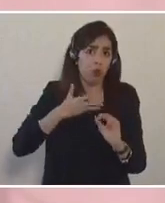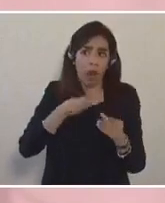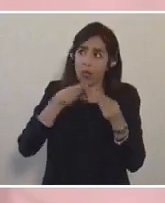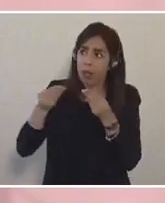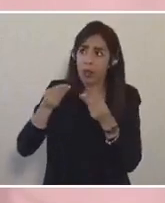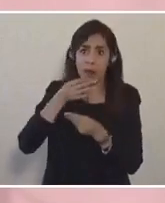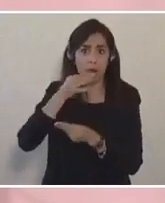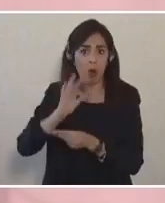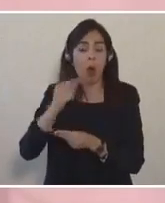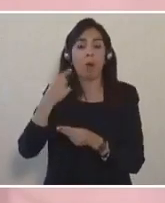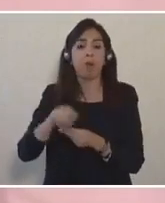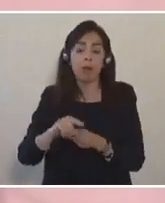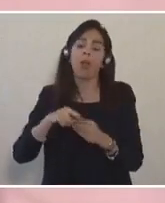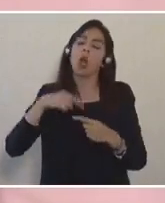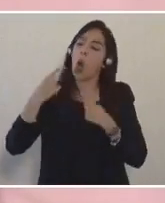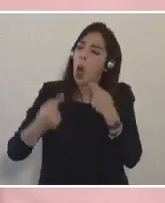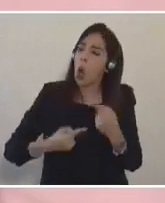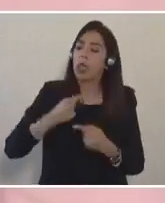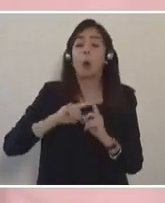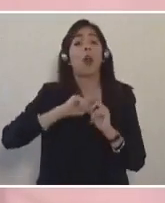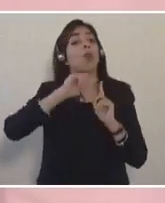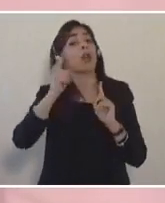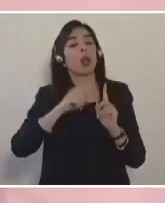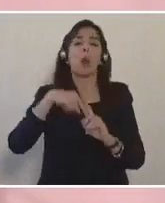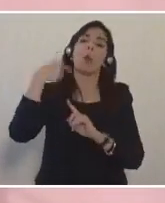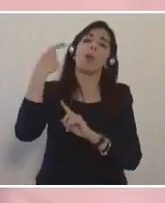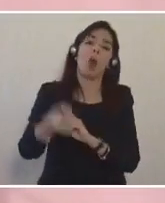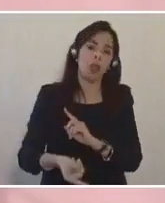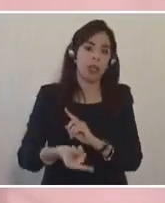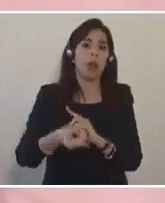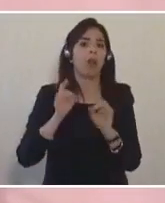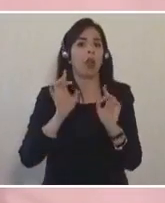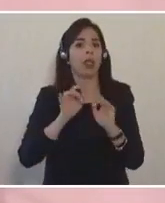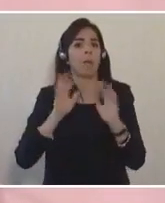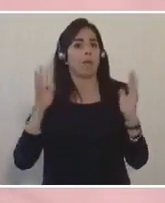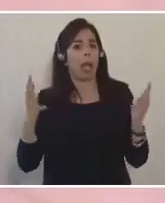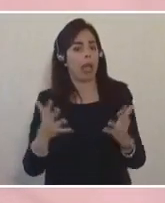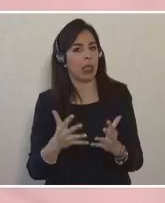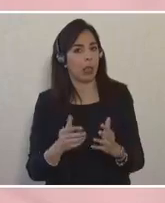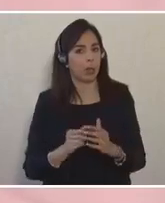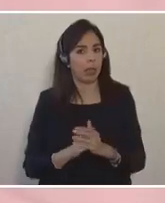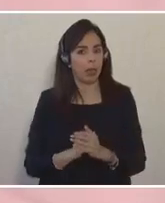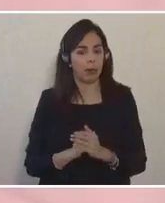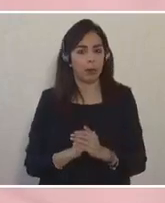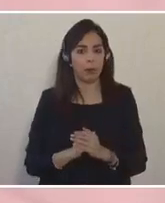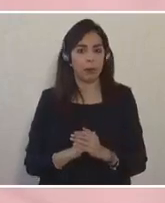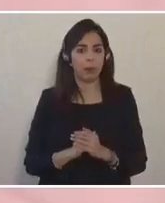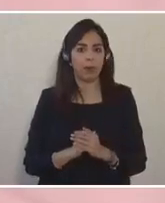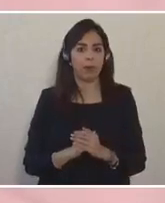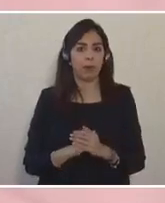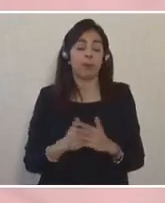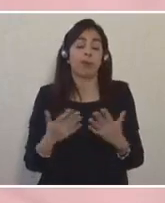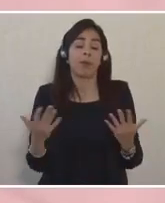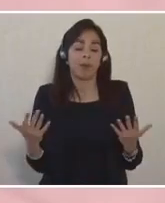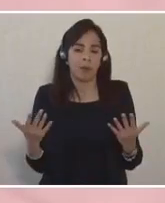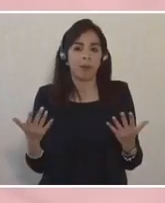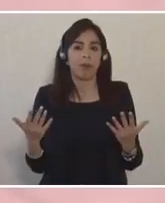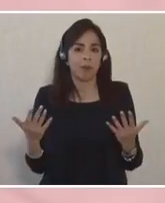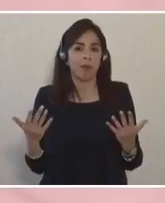surprise. So we should use this time, and this is also in the declaration today, to make